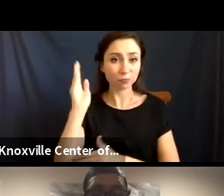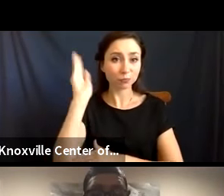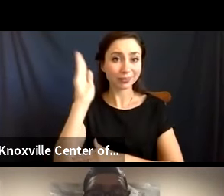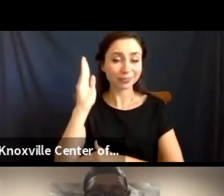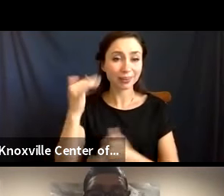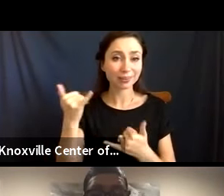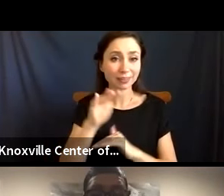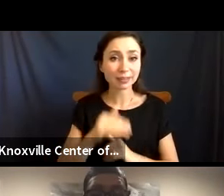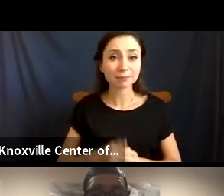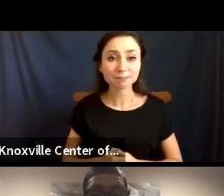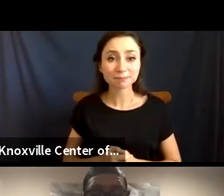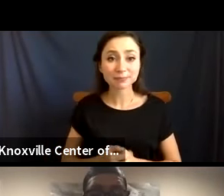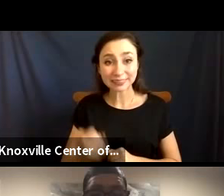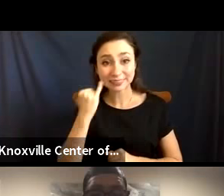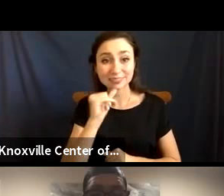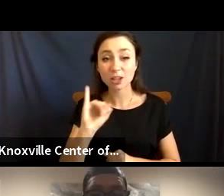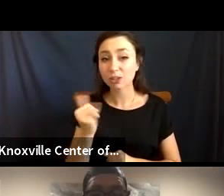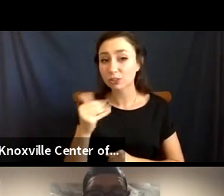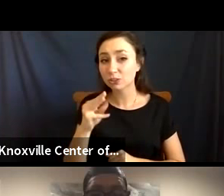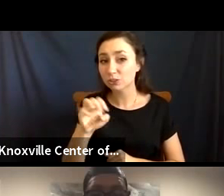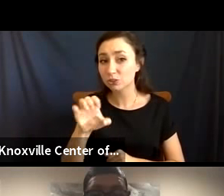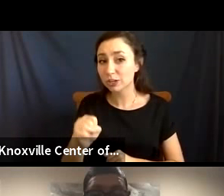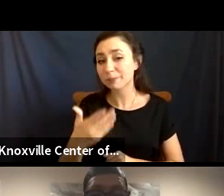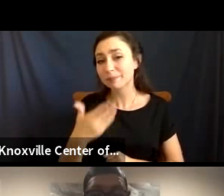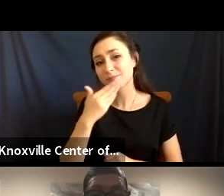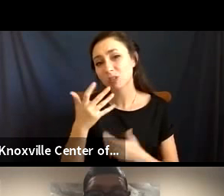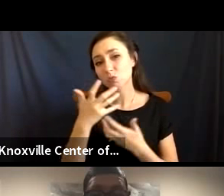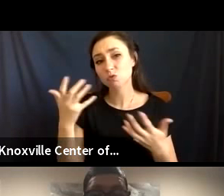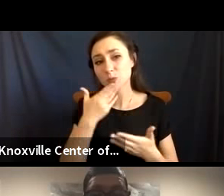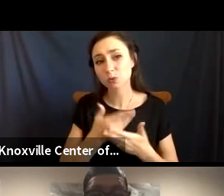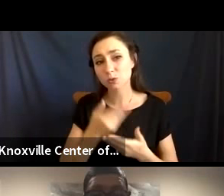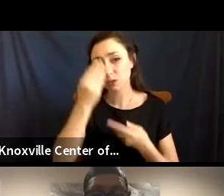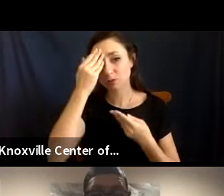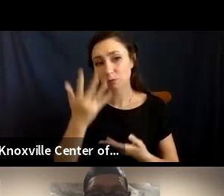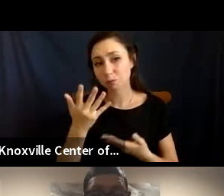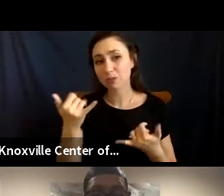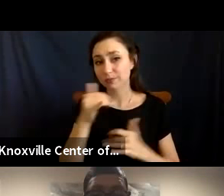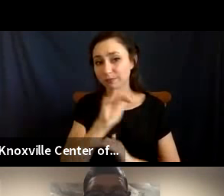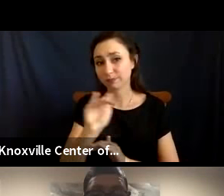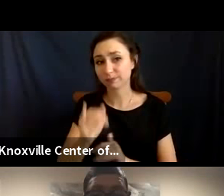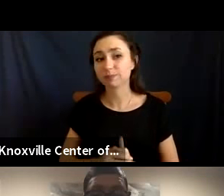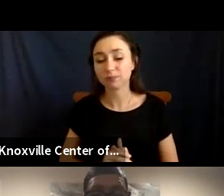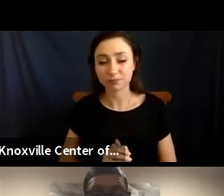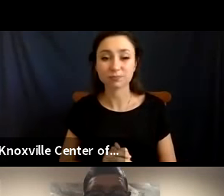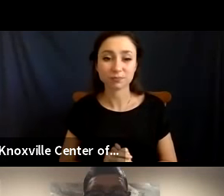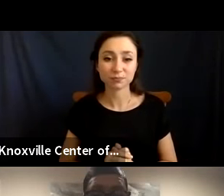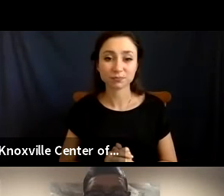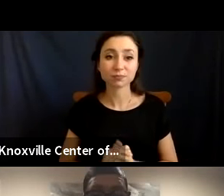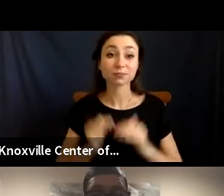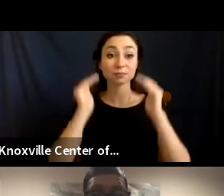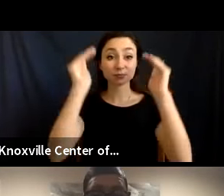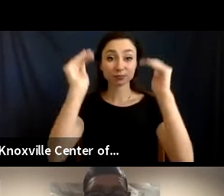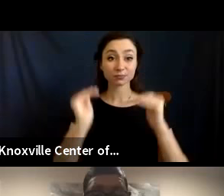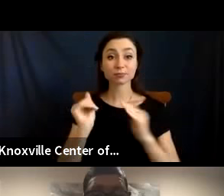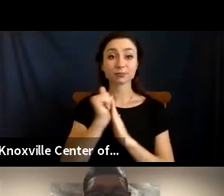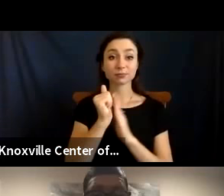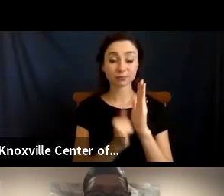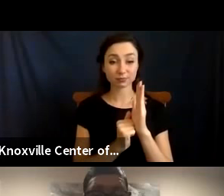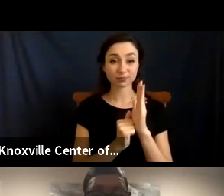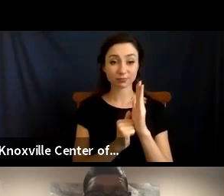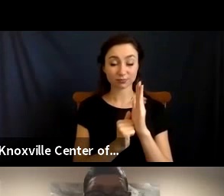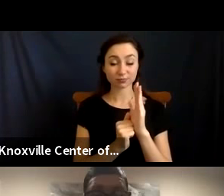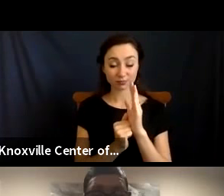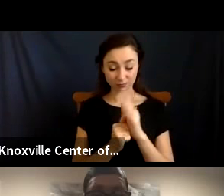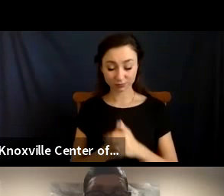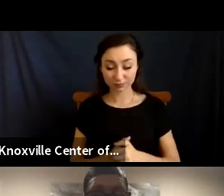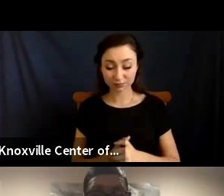If not, James, thank you very much. Really good information this evening. Next on the agenda are